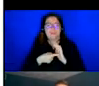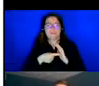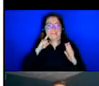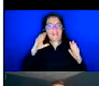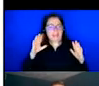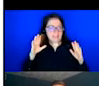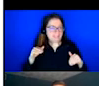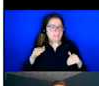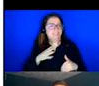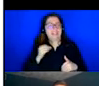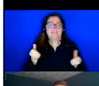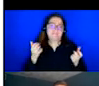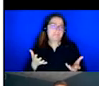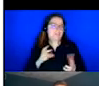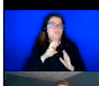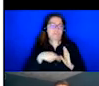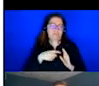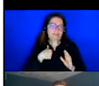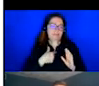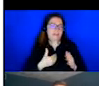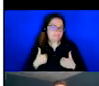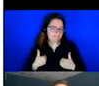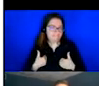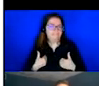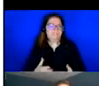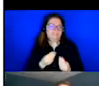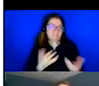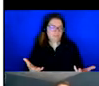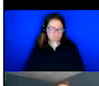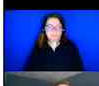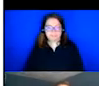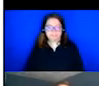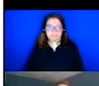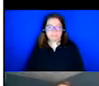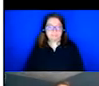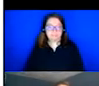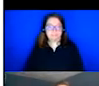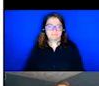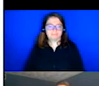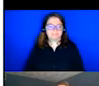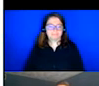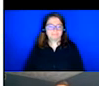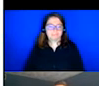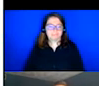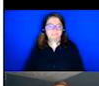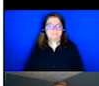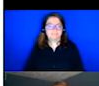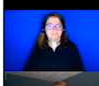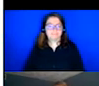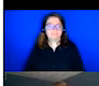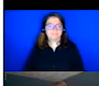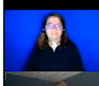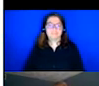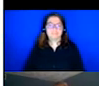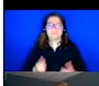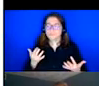hats that I have and just ensure that everyone's aware of that too as well. So, but we'll kind of